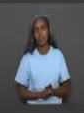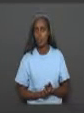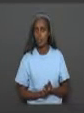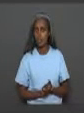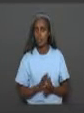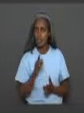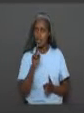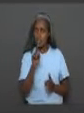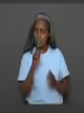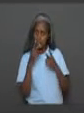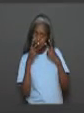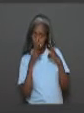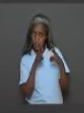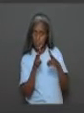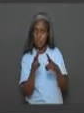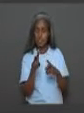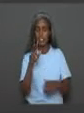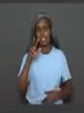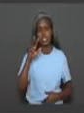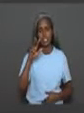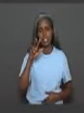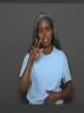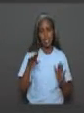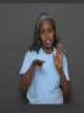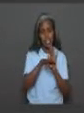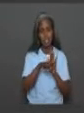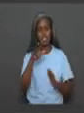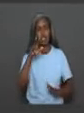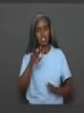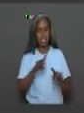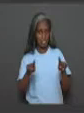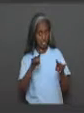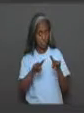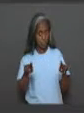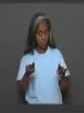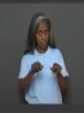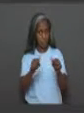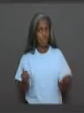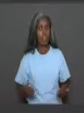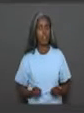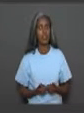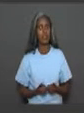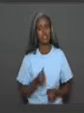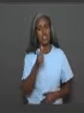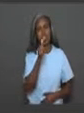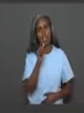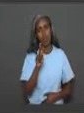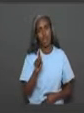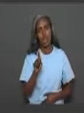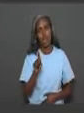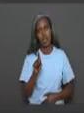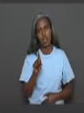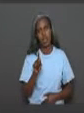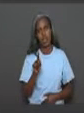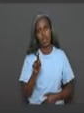Let us designate the three separate areas as A1,